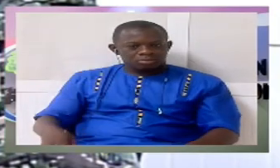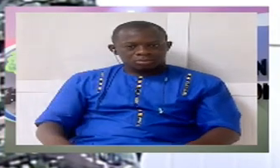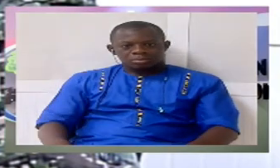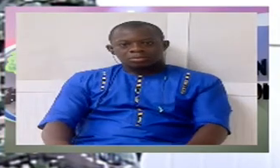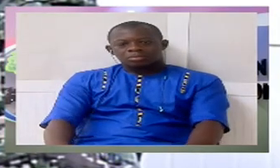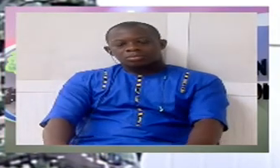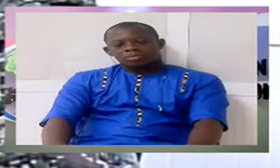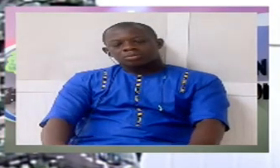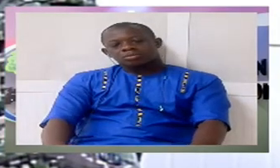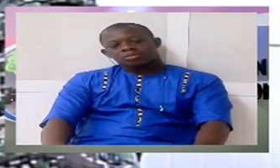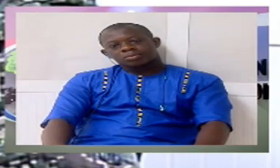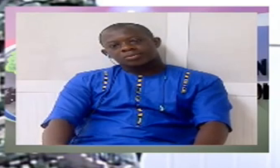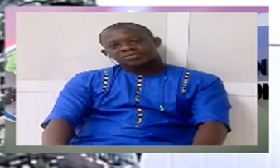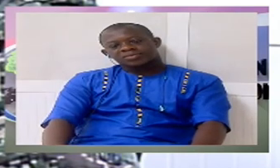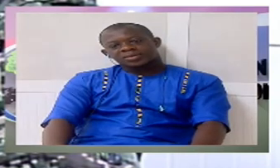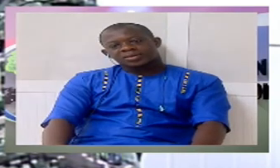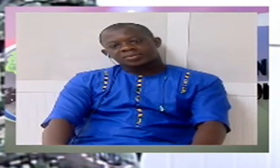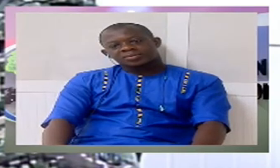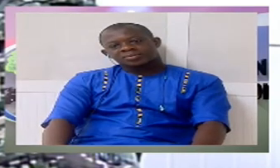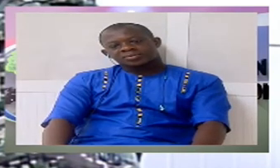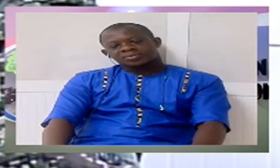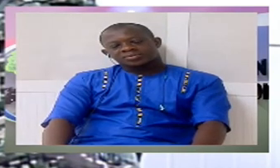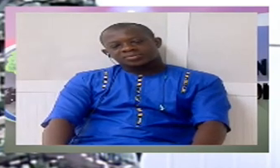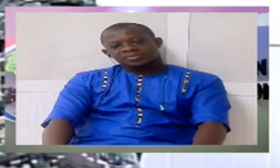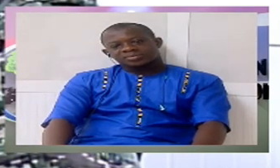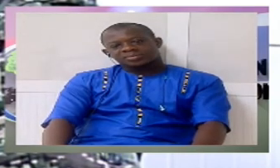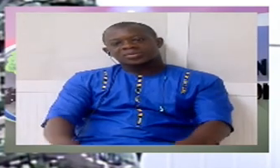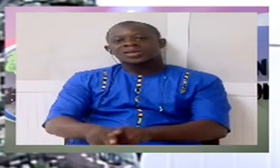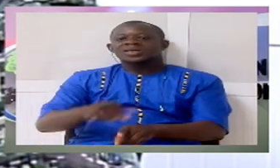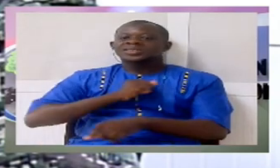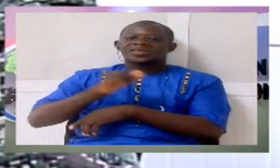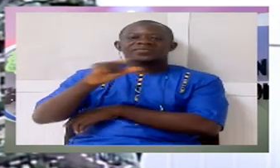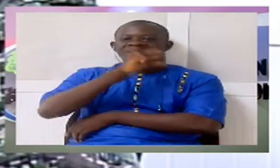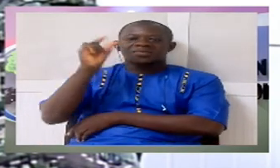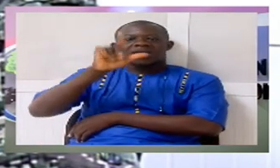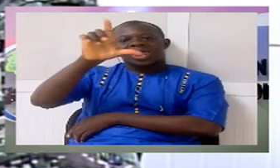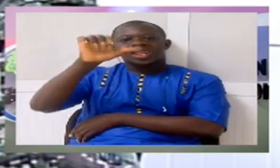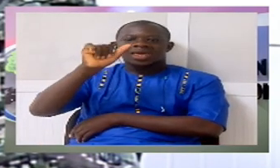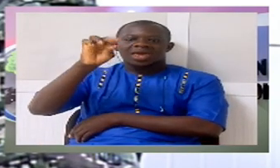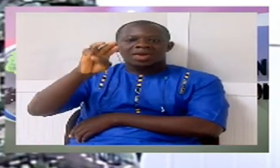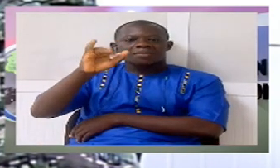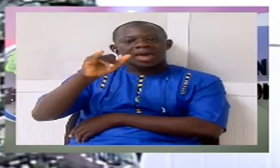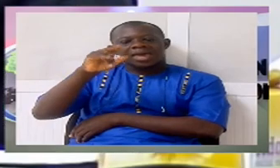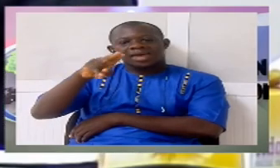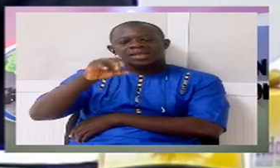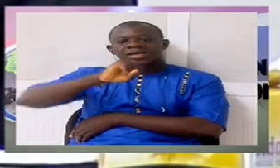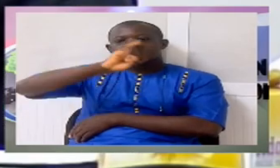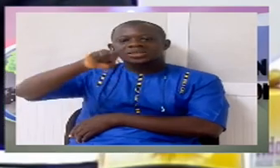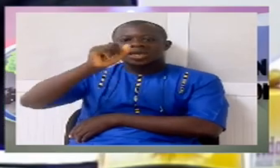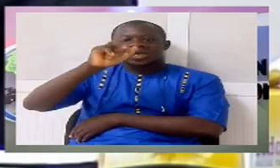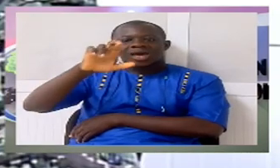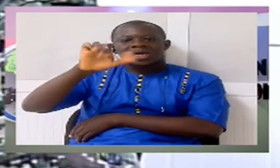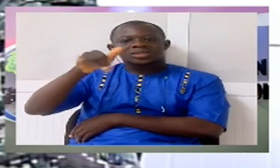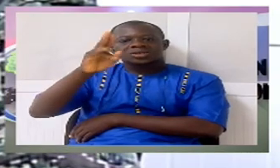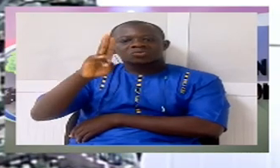ko fa def ngeen ko ko bem gañu gannaaw ñetti fan. He is called Lamin Jaju. Ni ko wax Lamin Jaju. Are you aware of that? Yeg